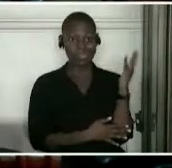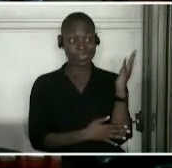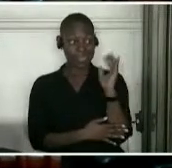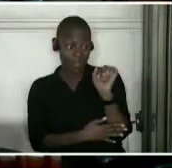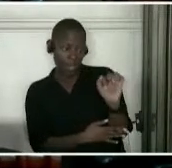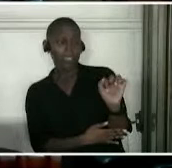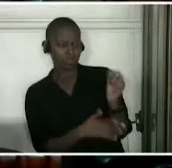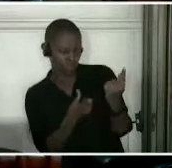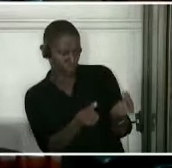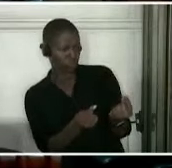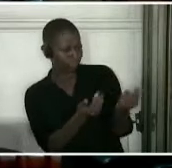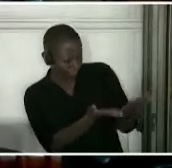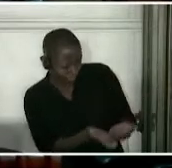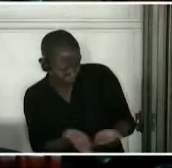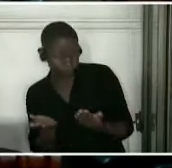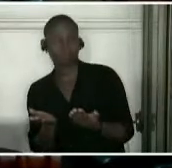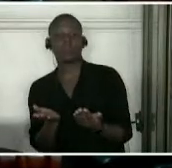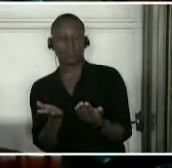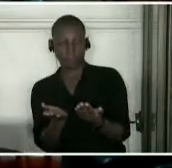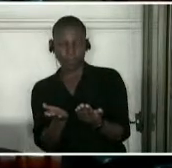speech,